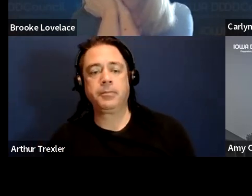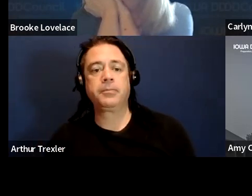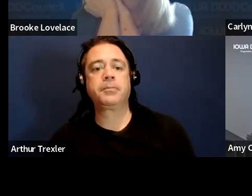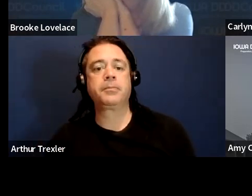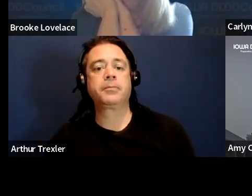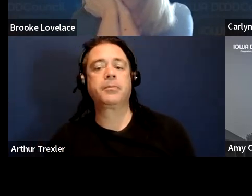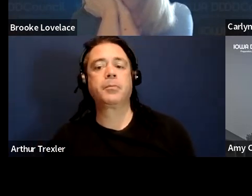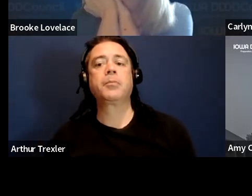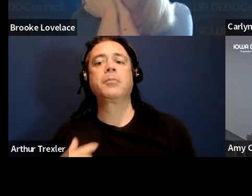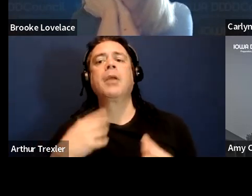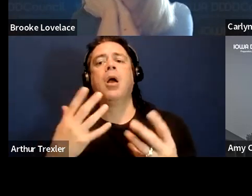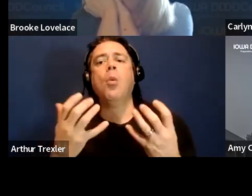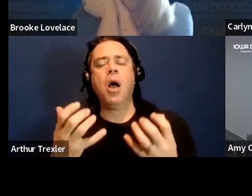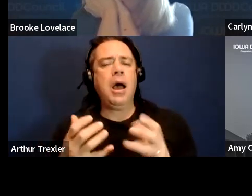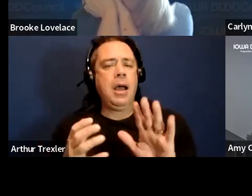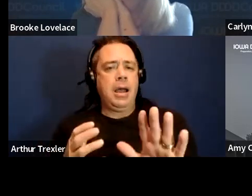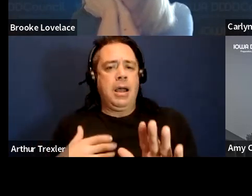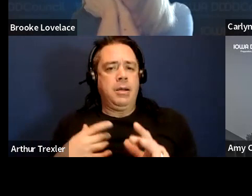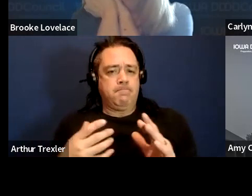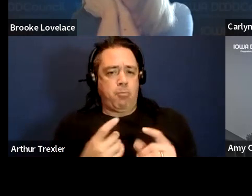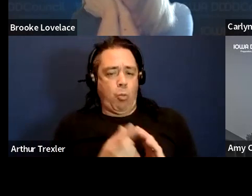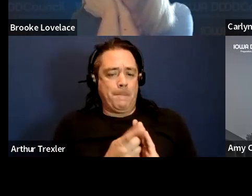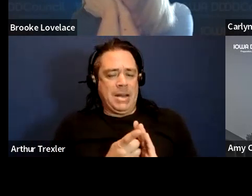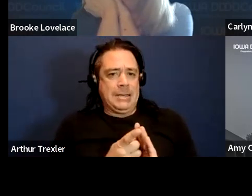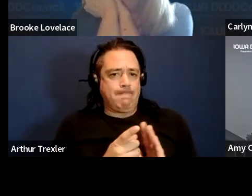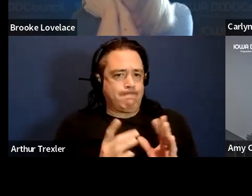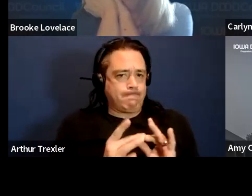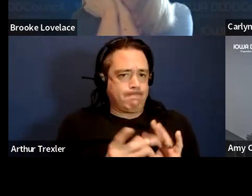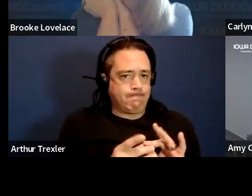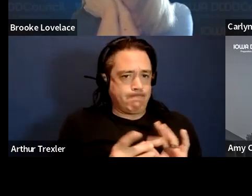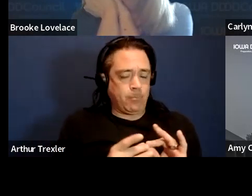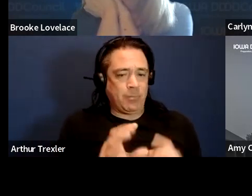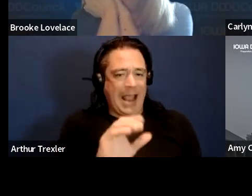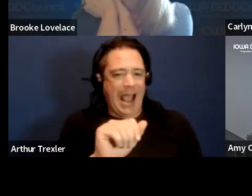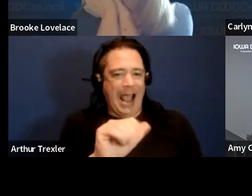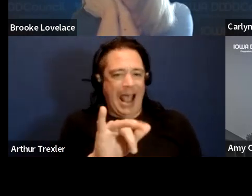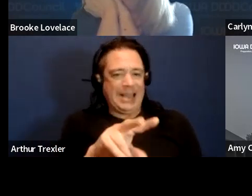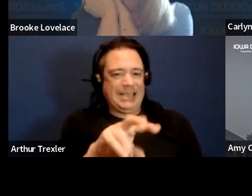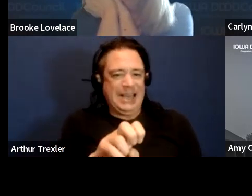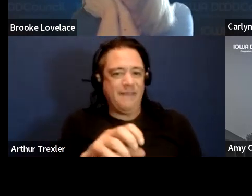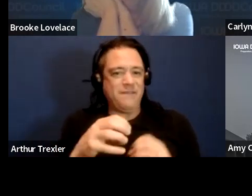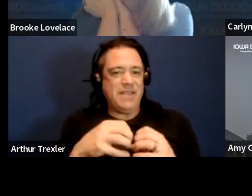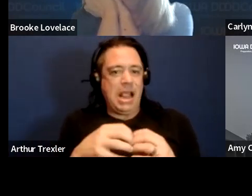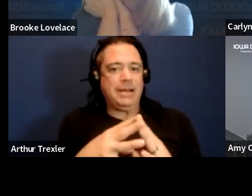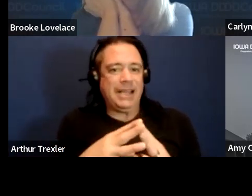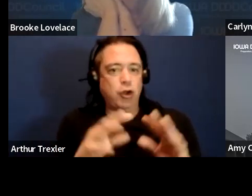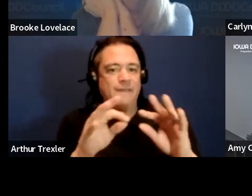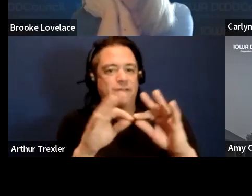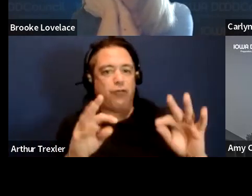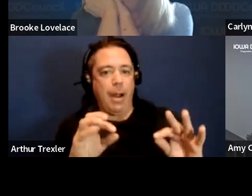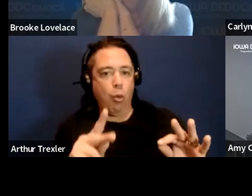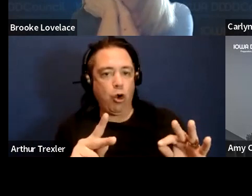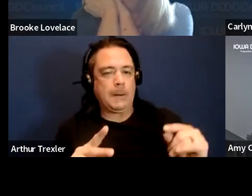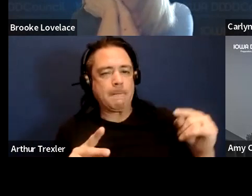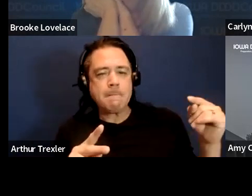do want to just take a minute to talk about the active implementation framework. So an active